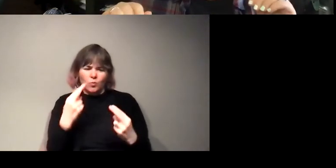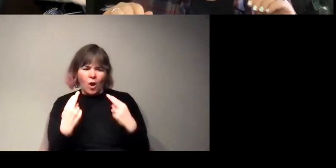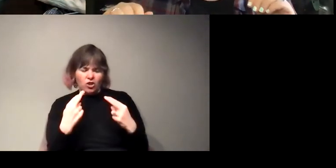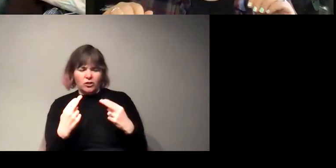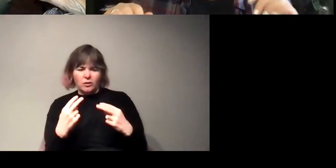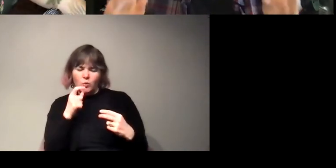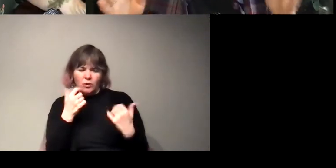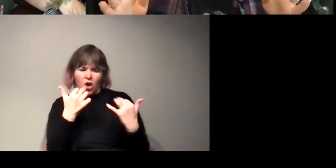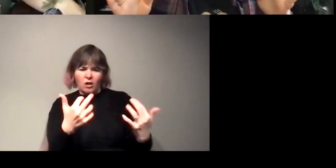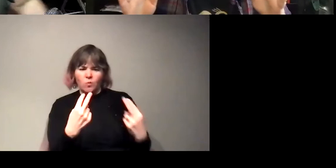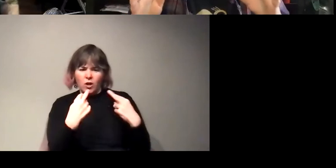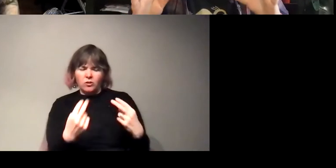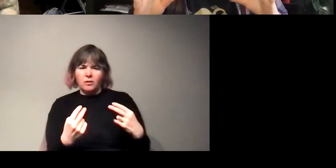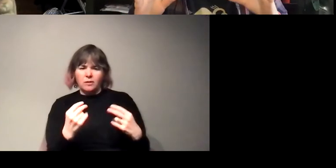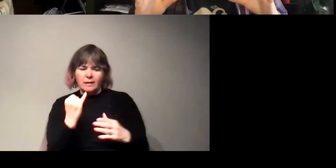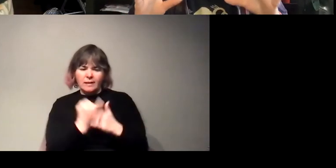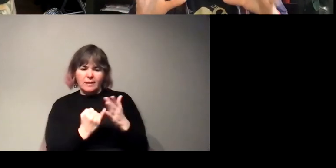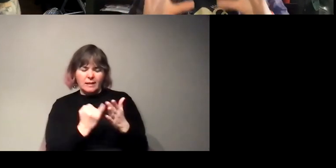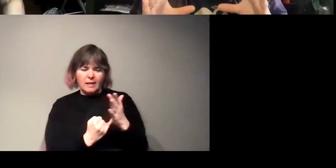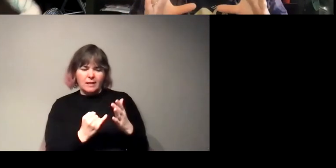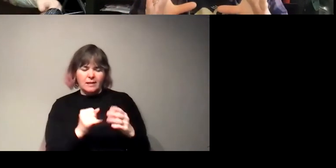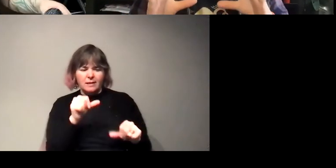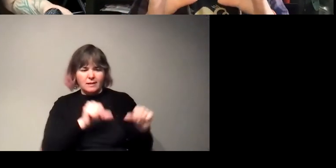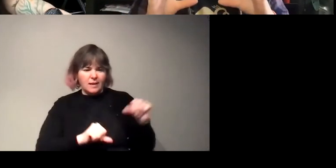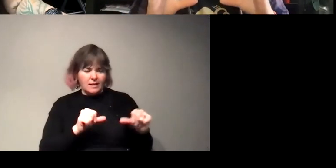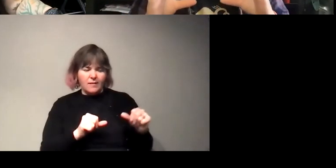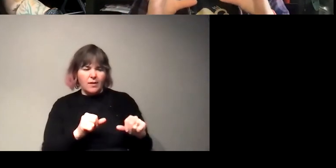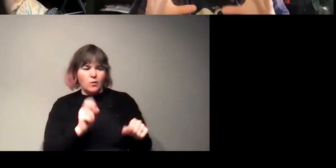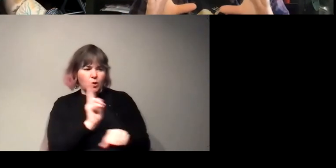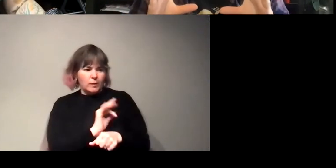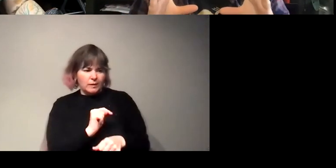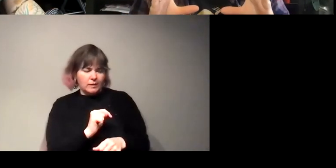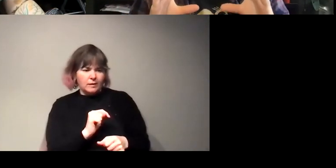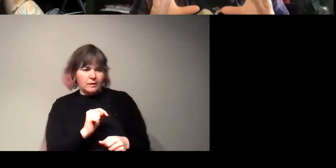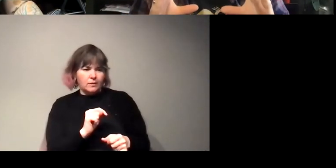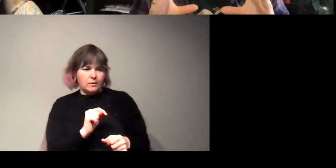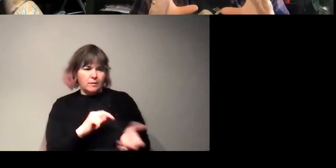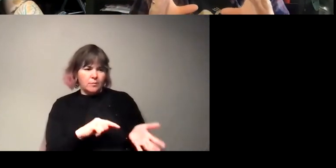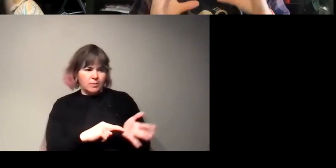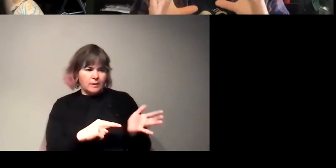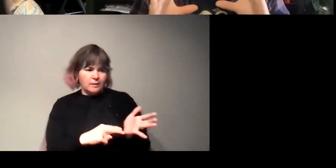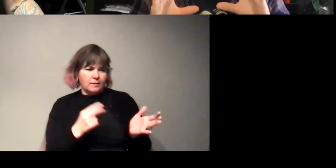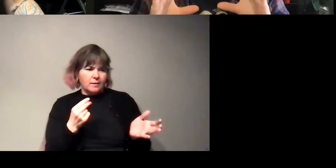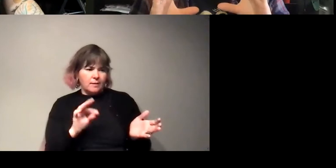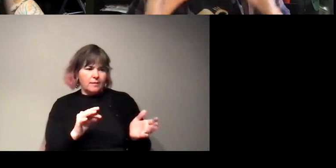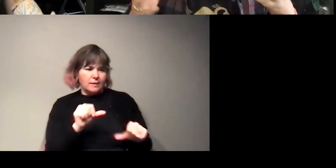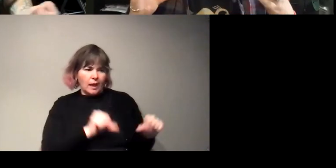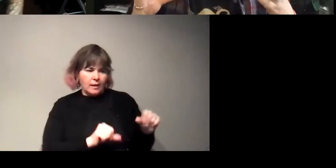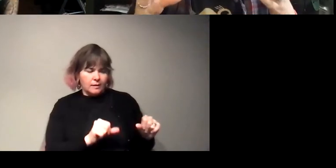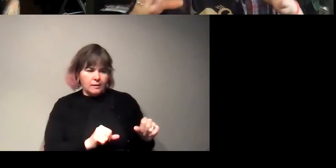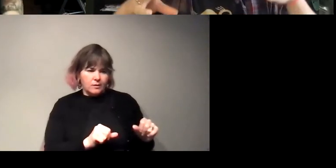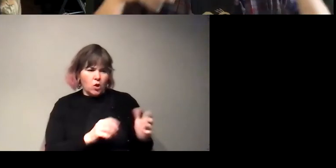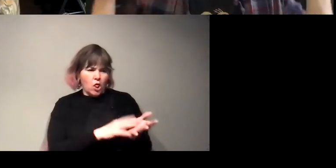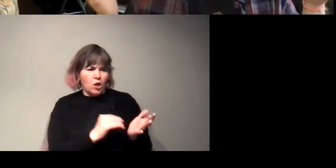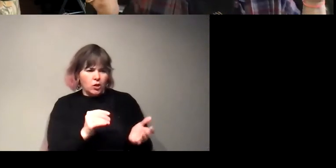like because scientific illustration, it's like we're using it to do science or like to